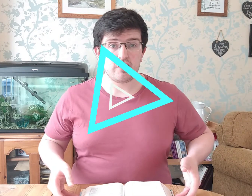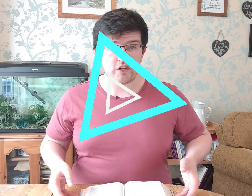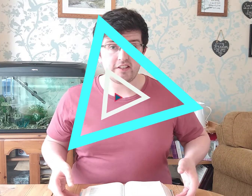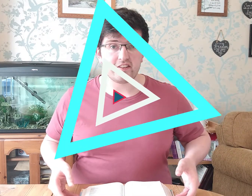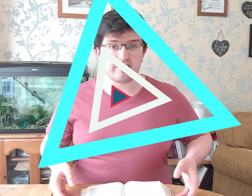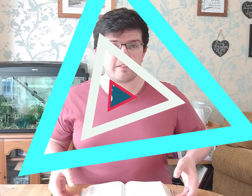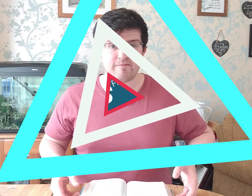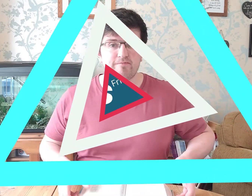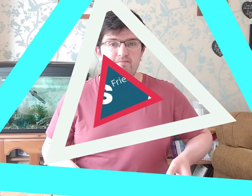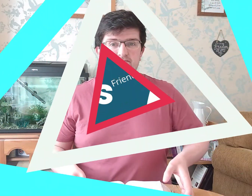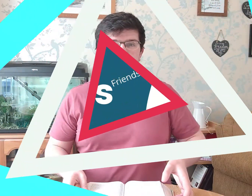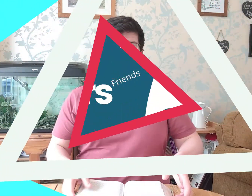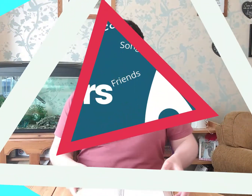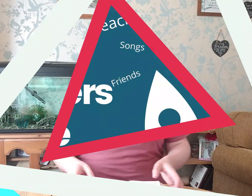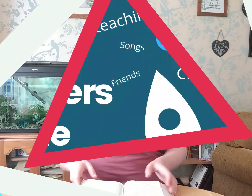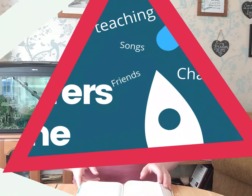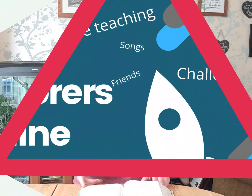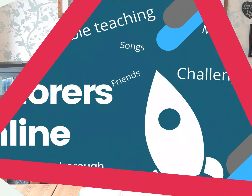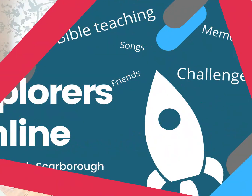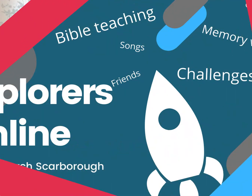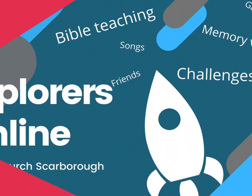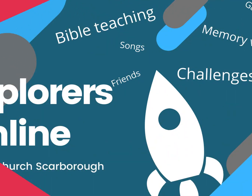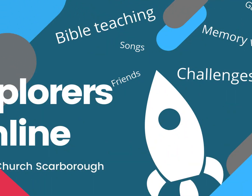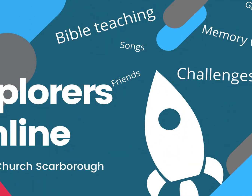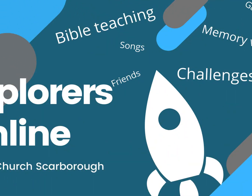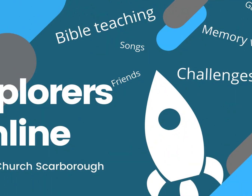joyful Jesus.